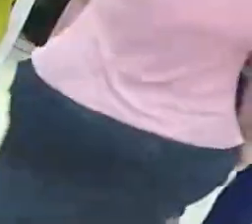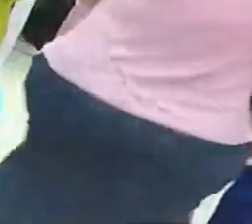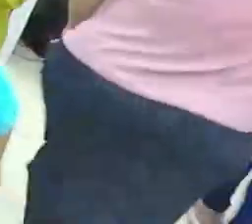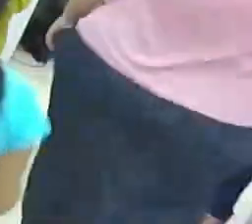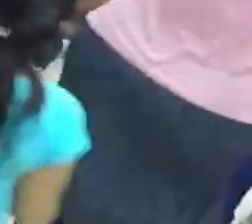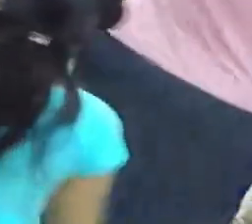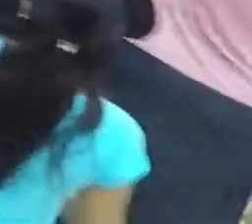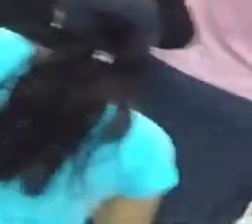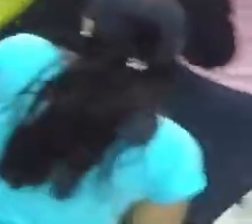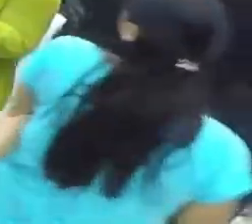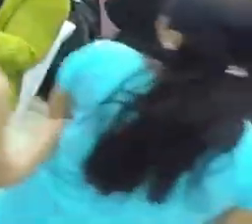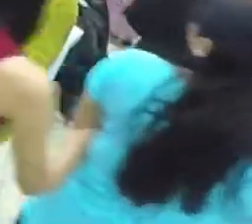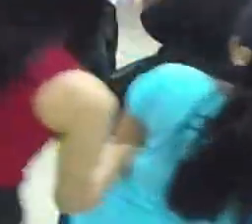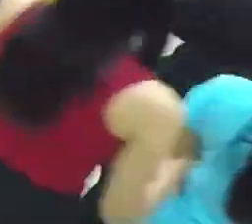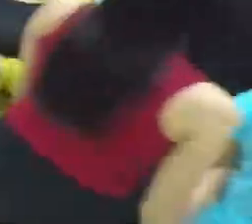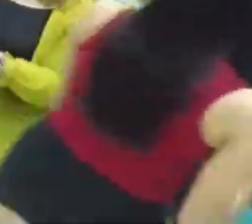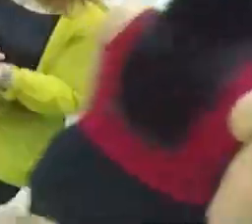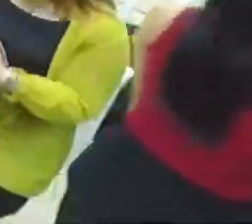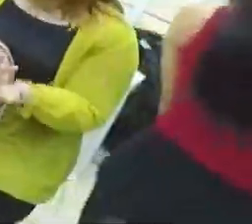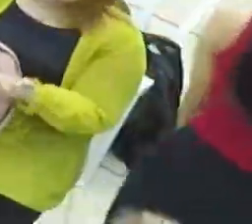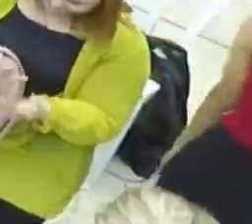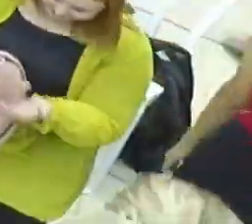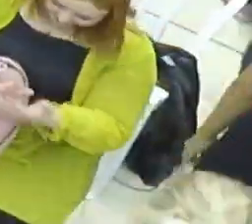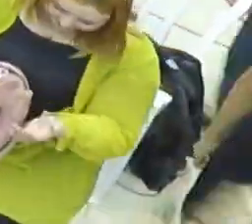give a great round of applause to the Lord.